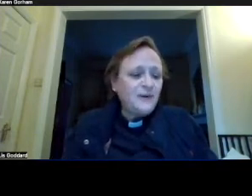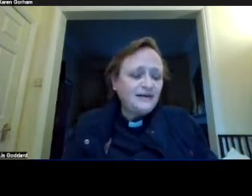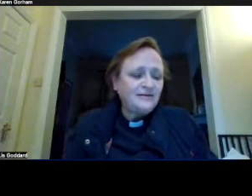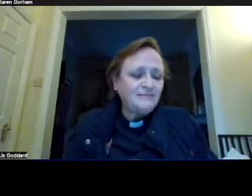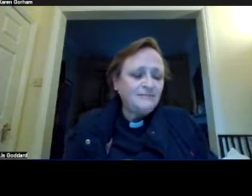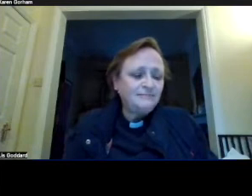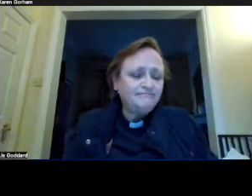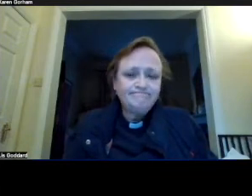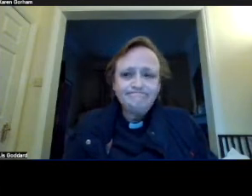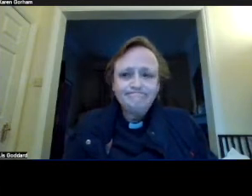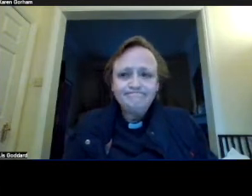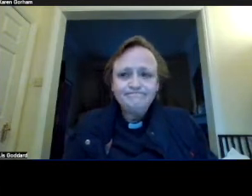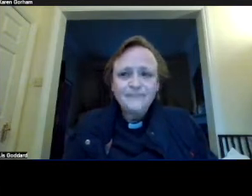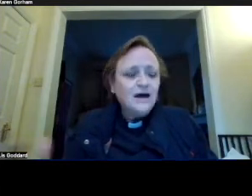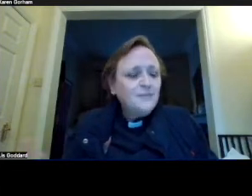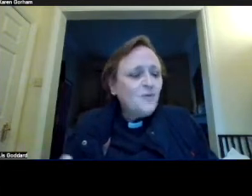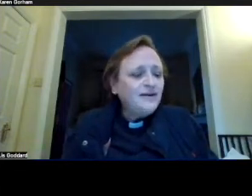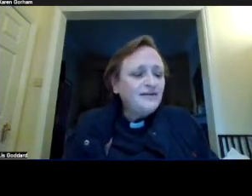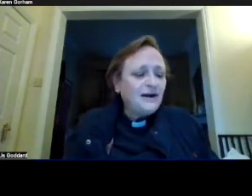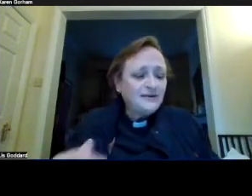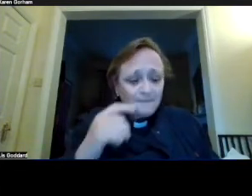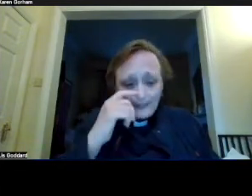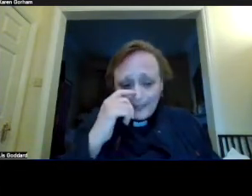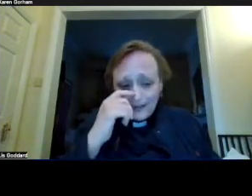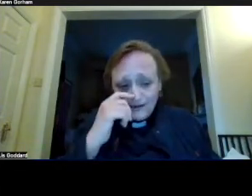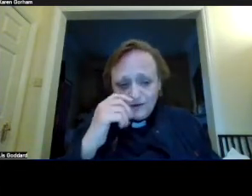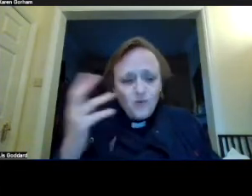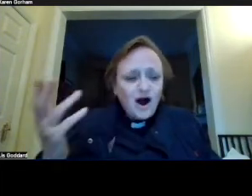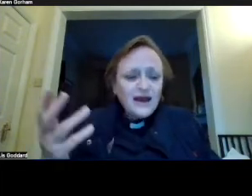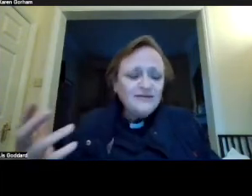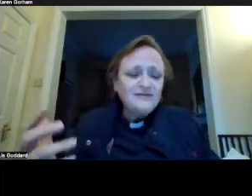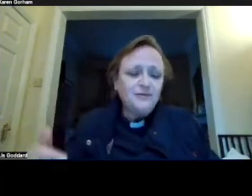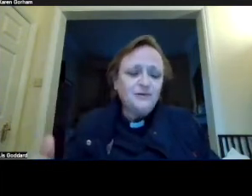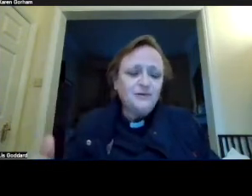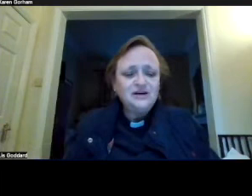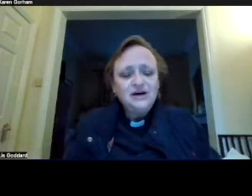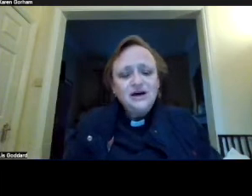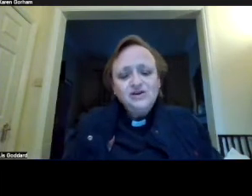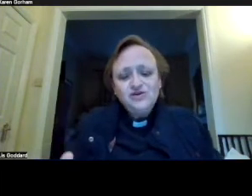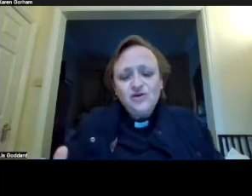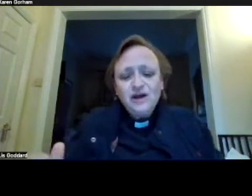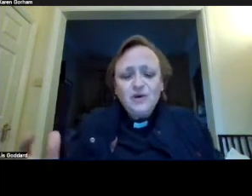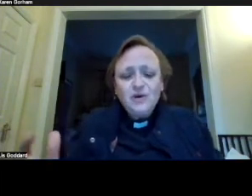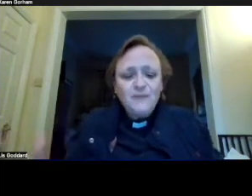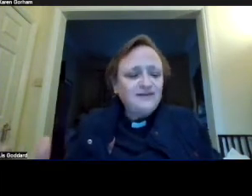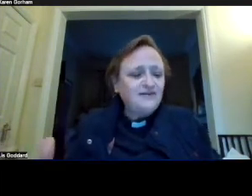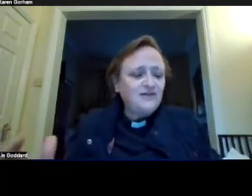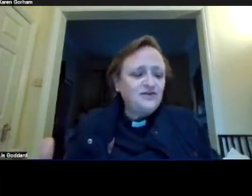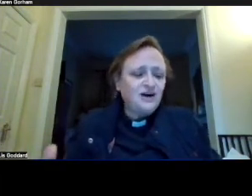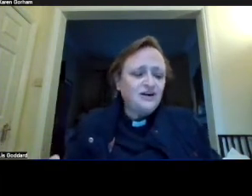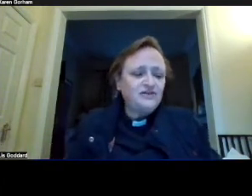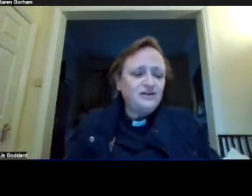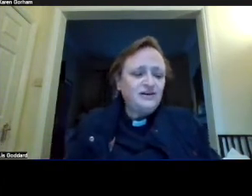similar pattern. But why does this matter? Why is it important? Surely what matters